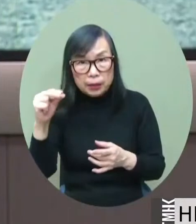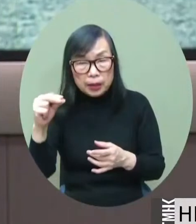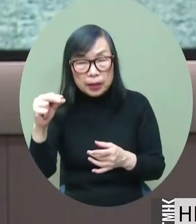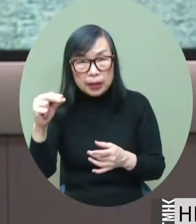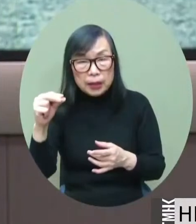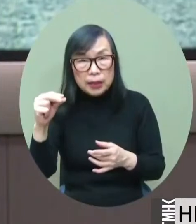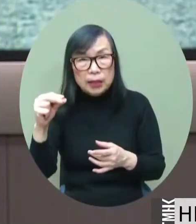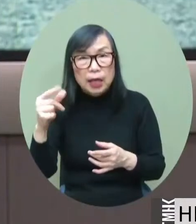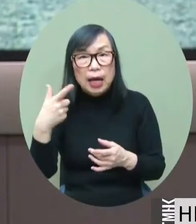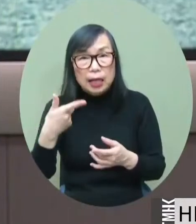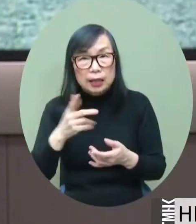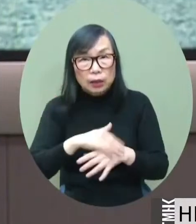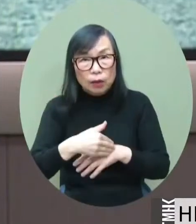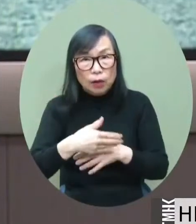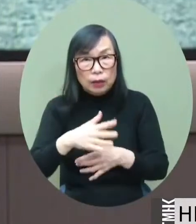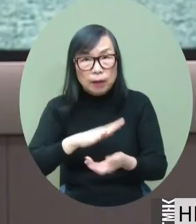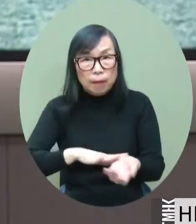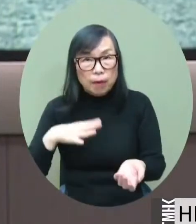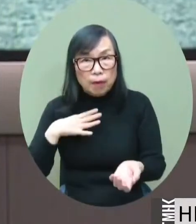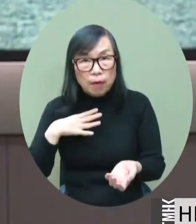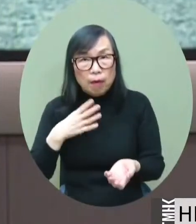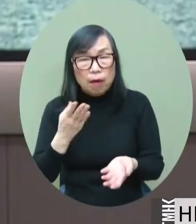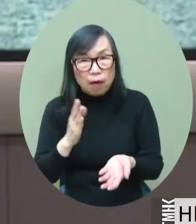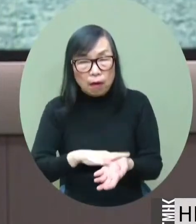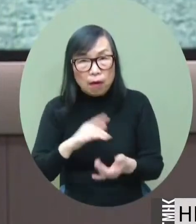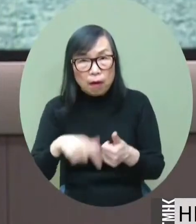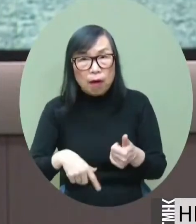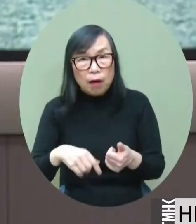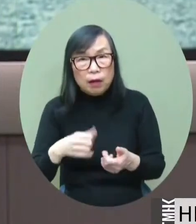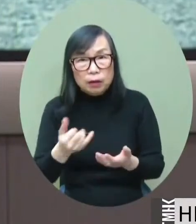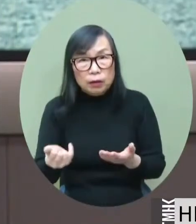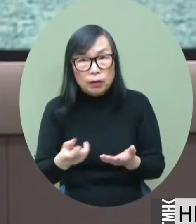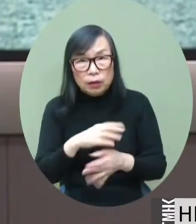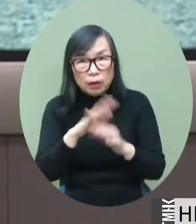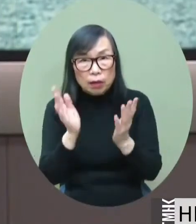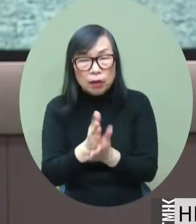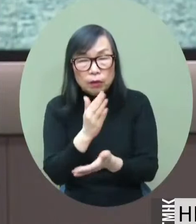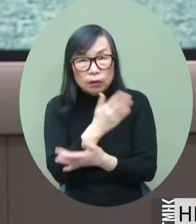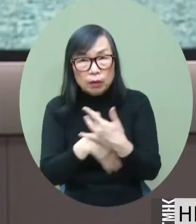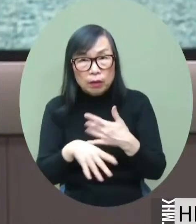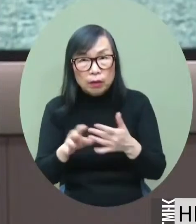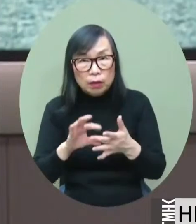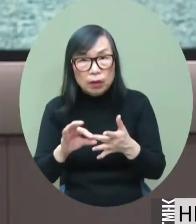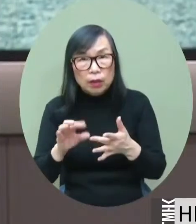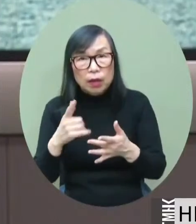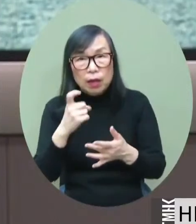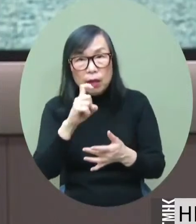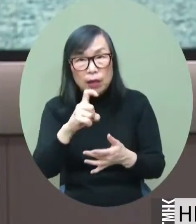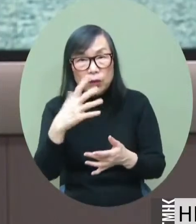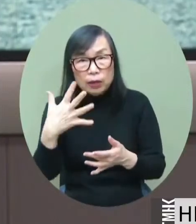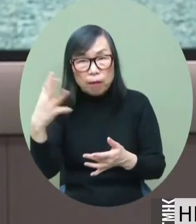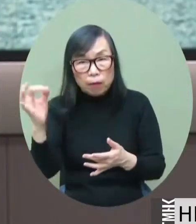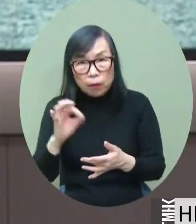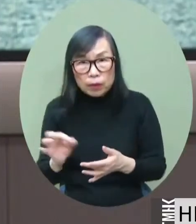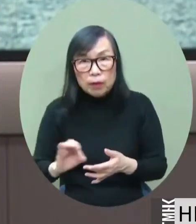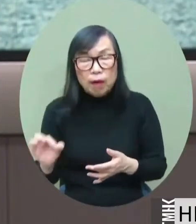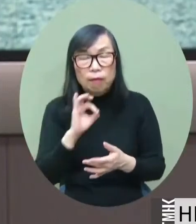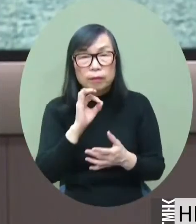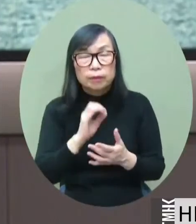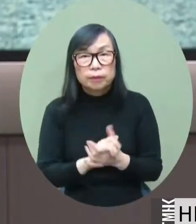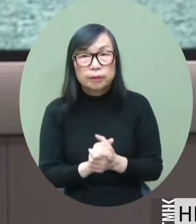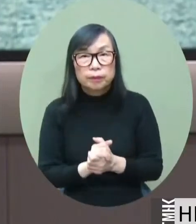And we have 287 LCHDs with cases in the fifth wave, accounting